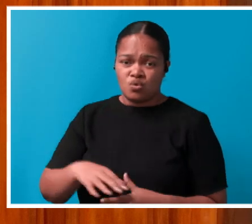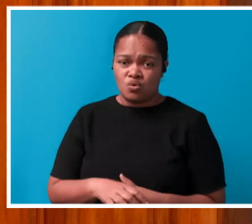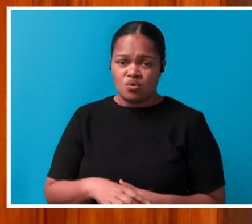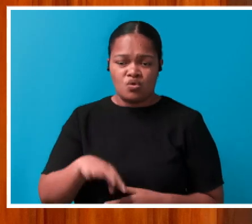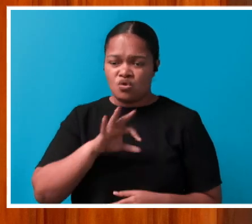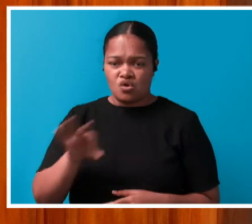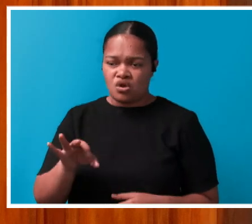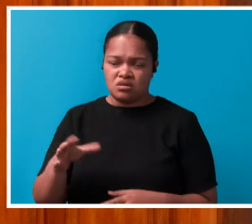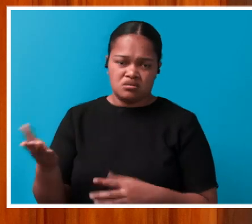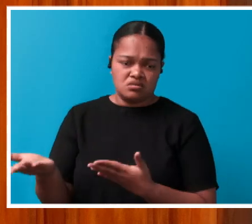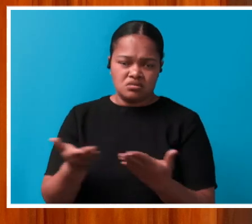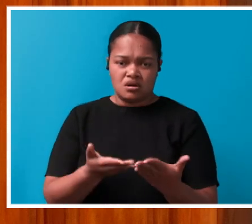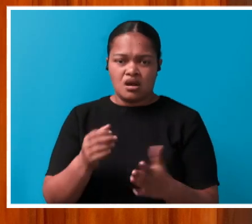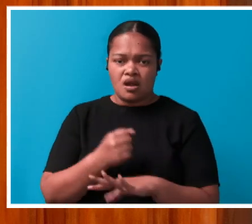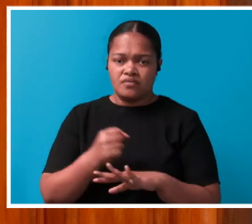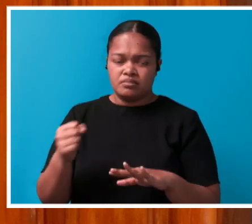government.